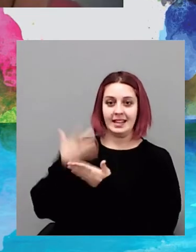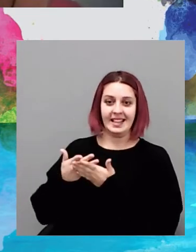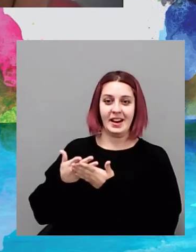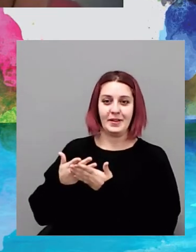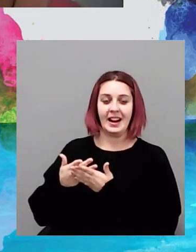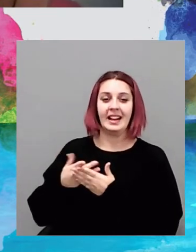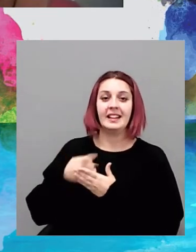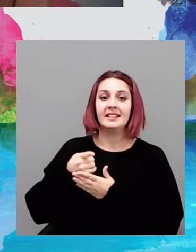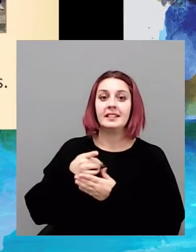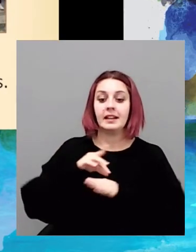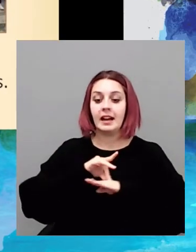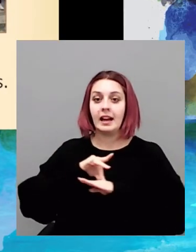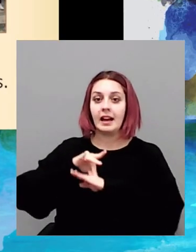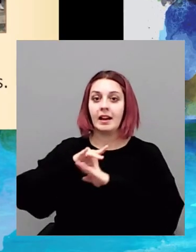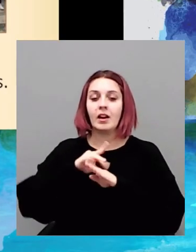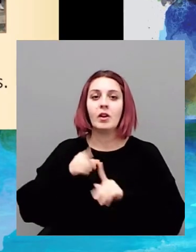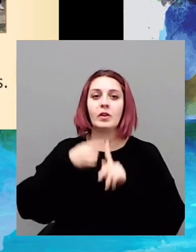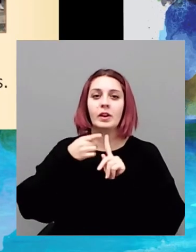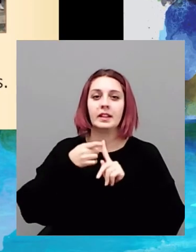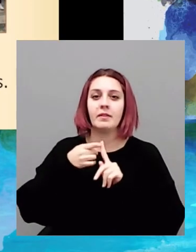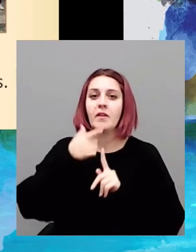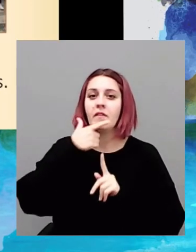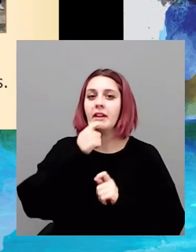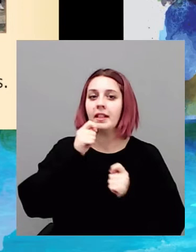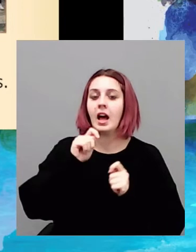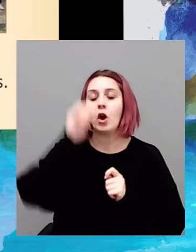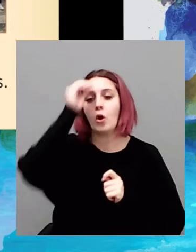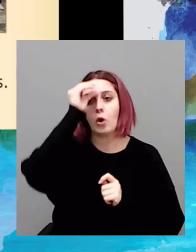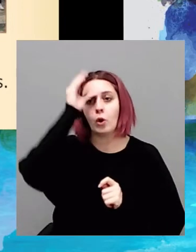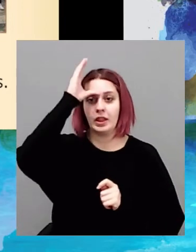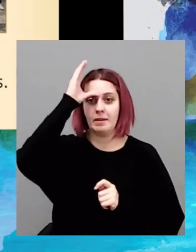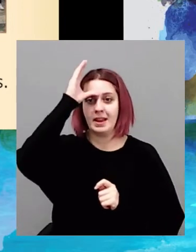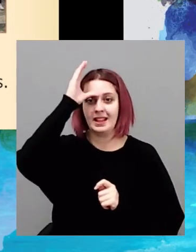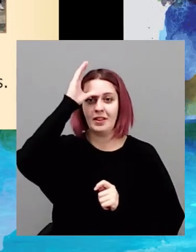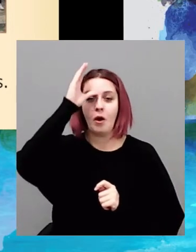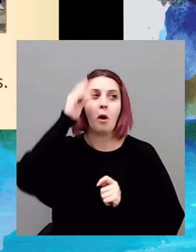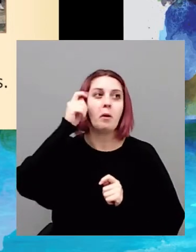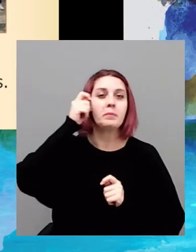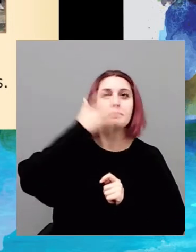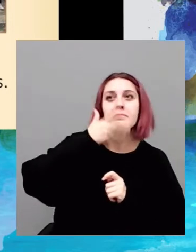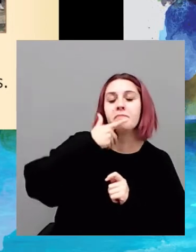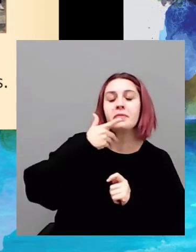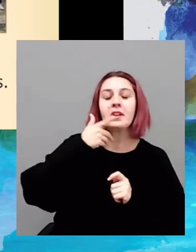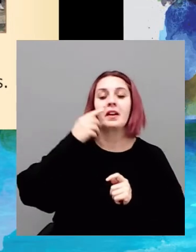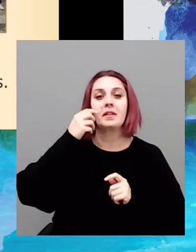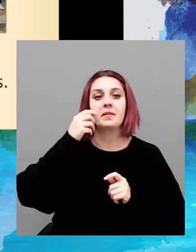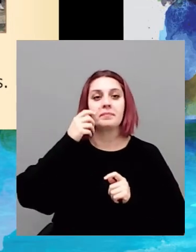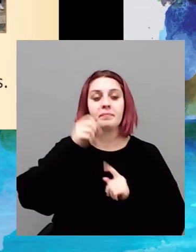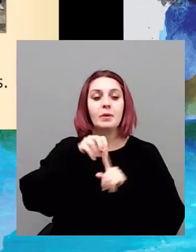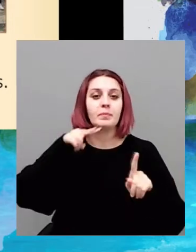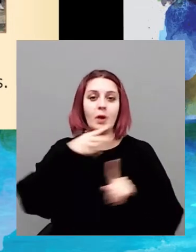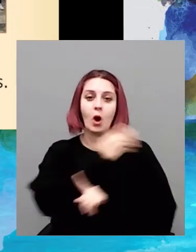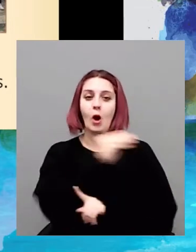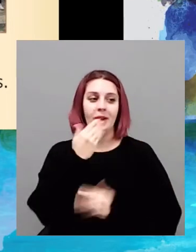the city of Granada since 2014. It aims to promote and facilitate the knowledge